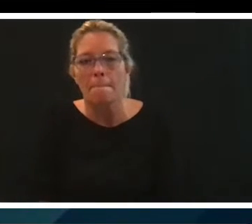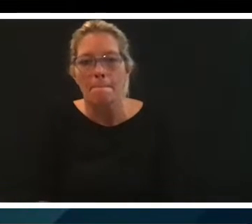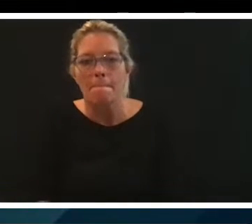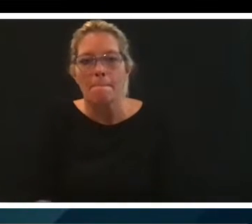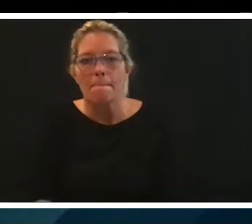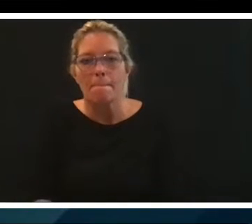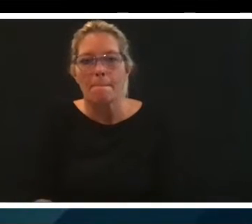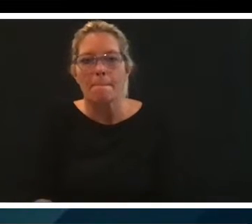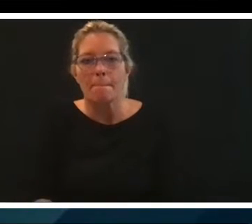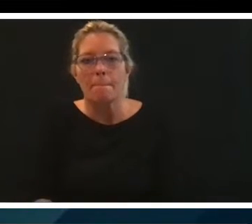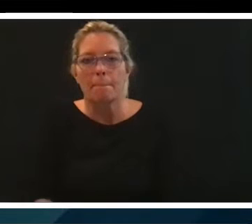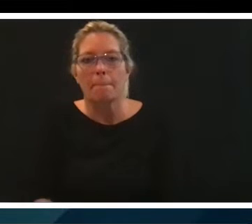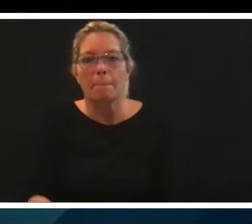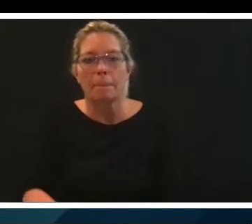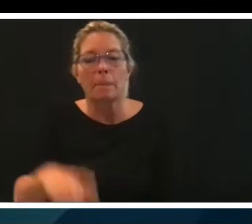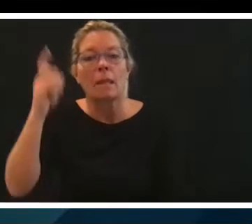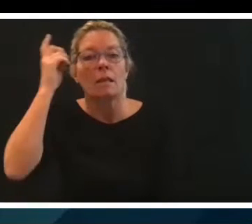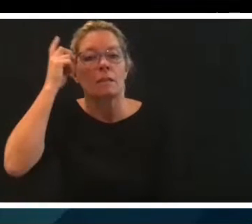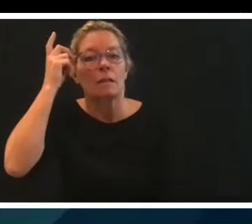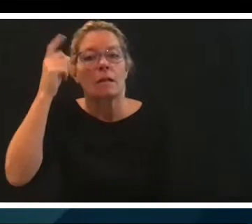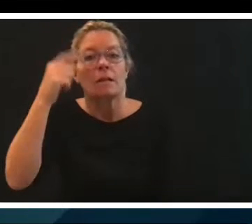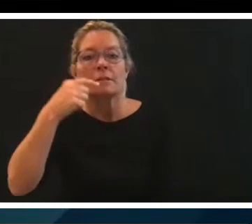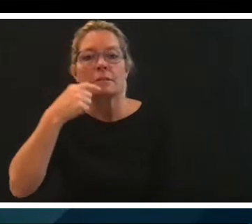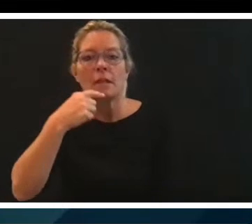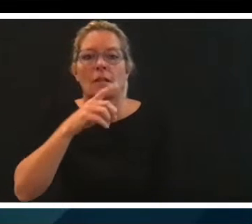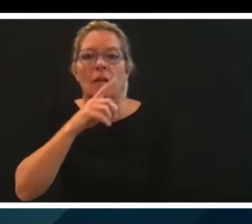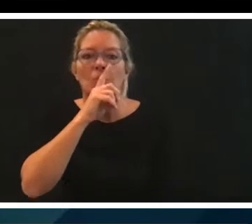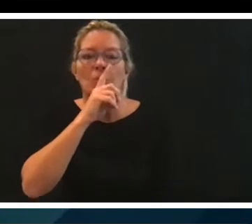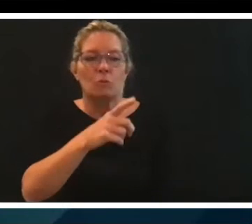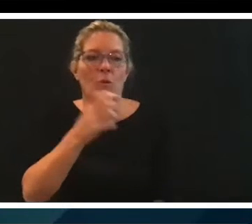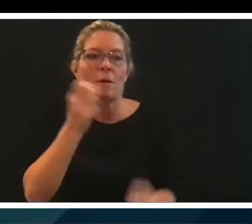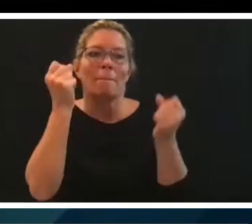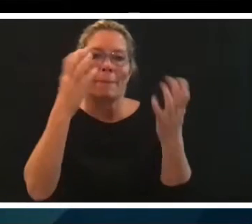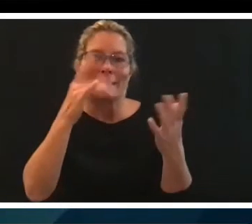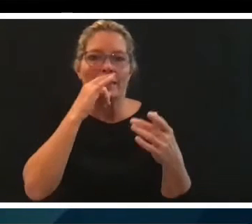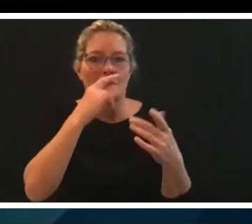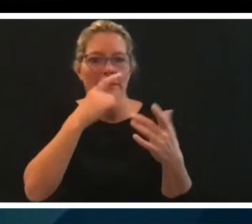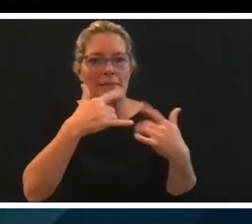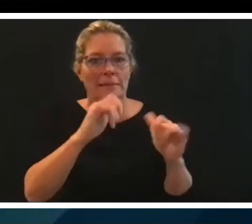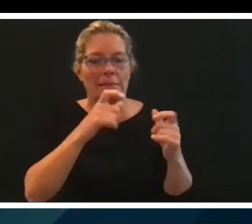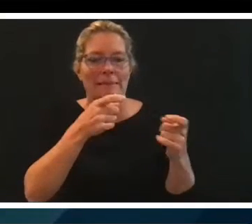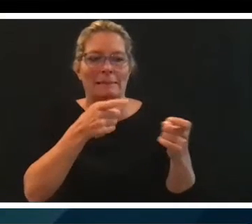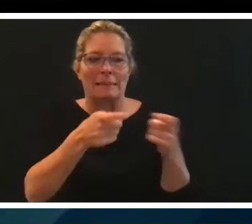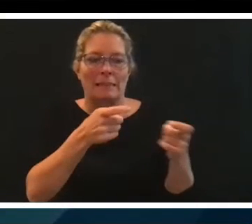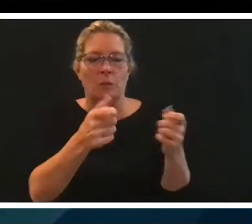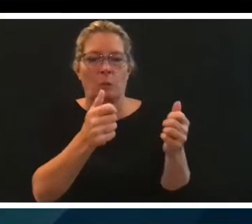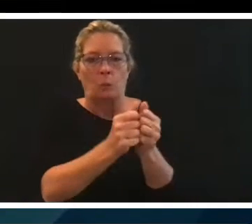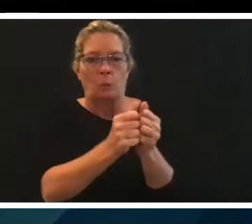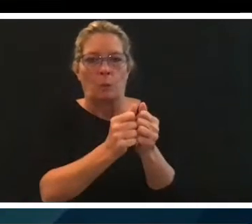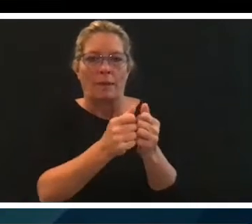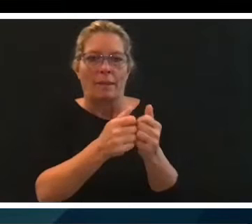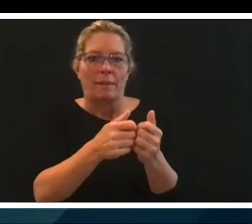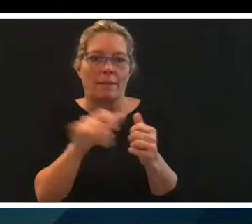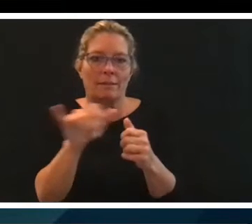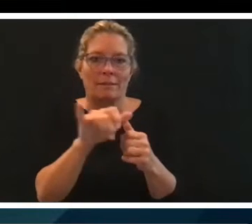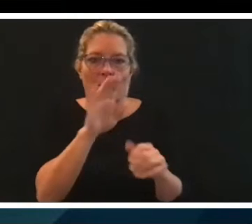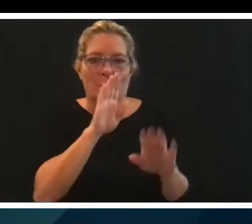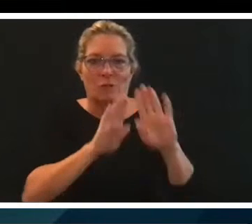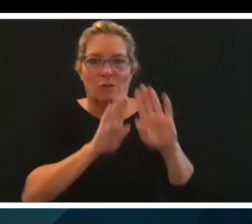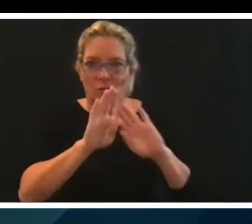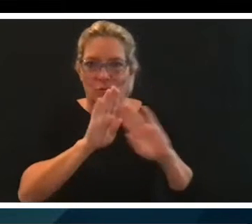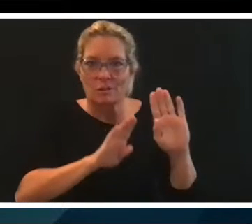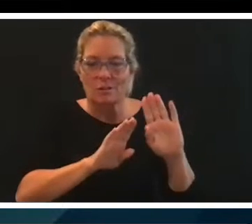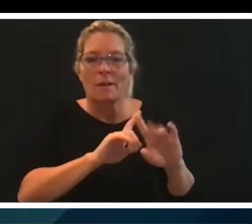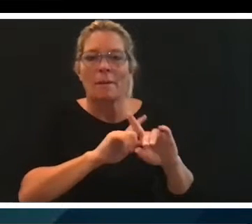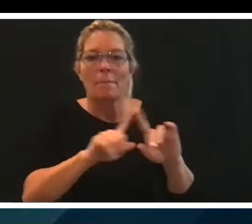time, and in other ways, I'm sure there's a lot of kids still dealing with a lot of the same things. But I can only imagine being quite literally the first in New